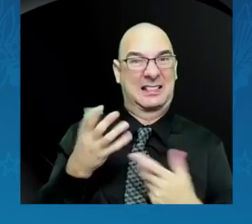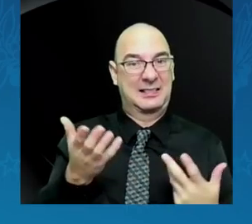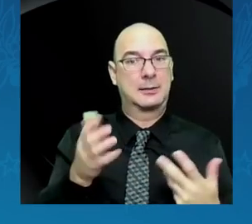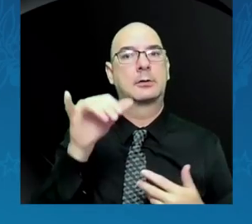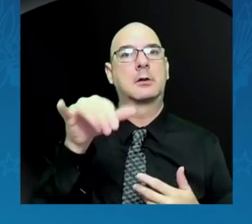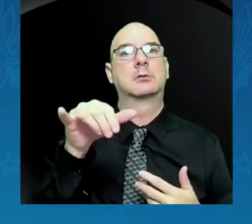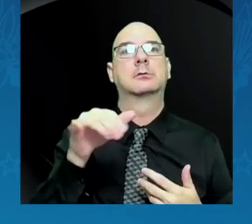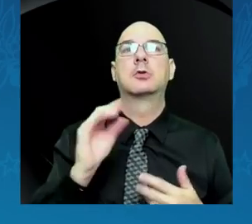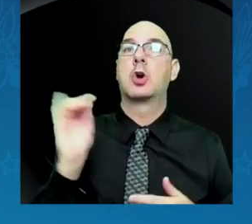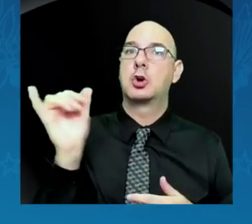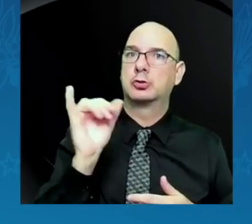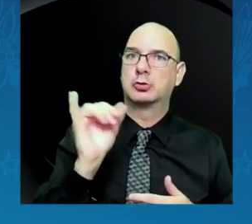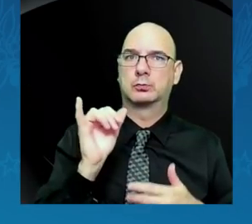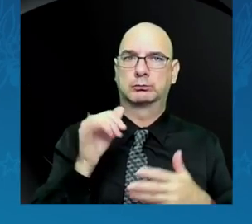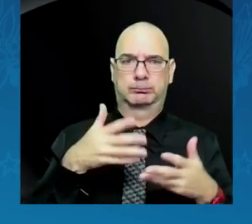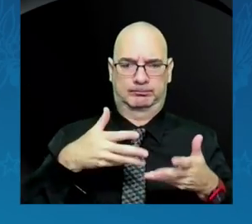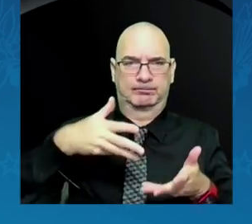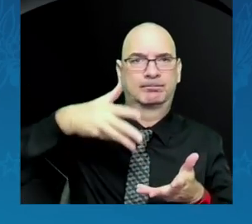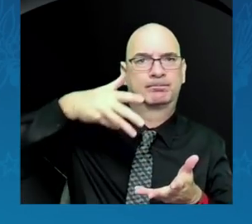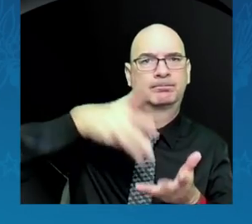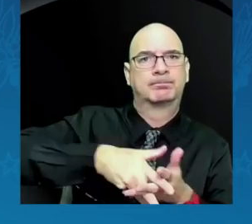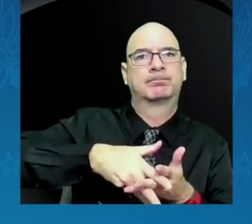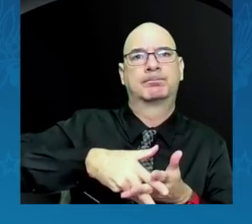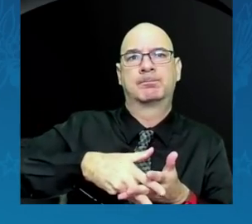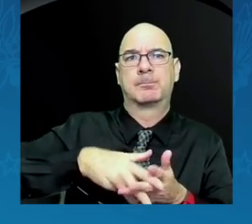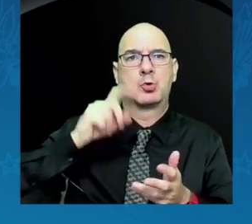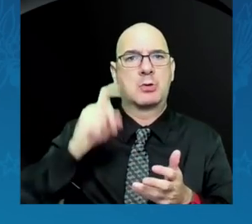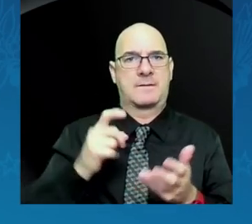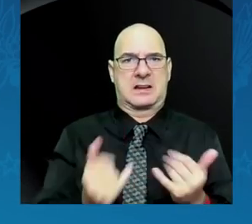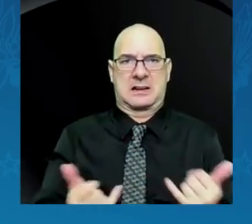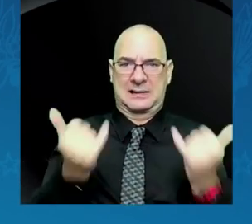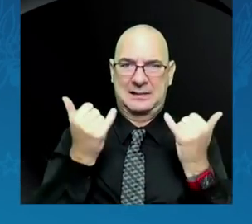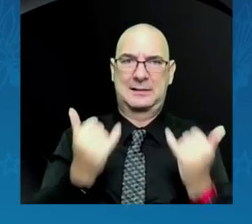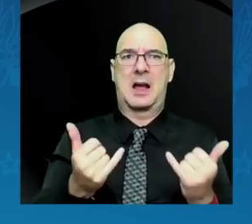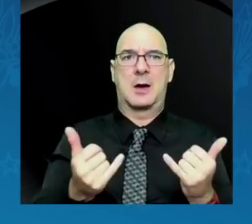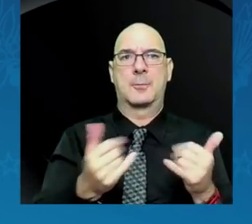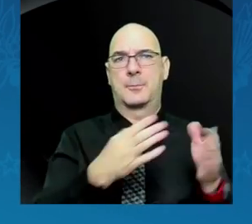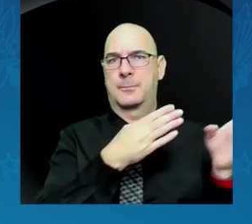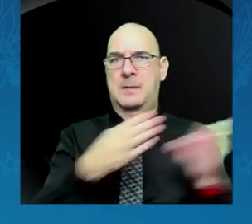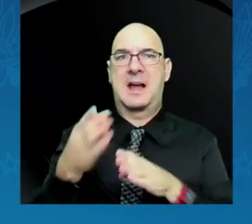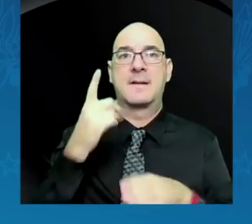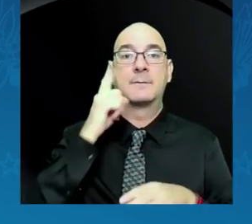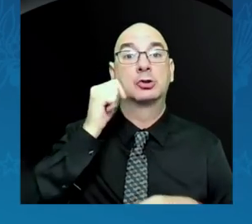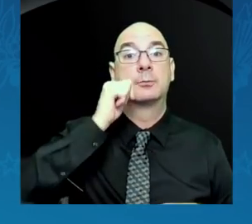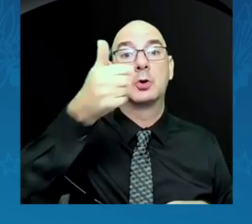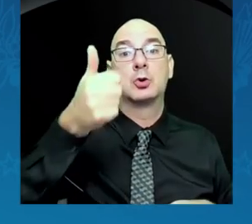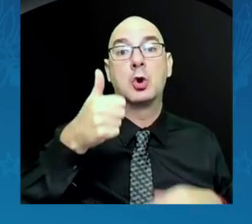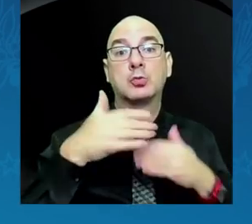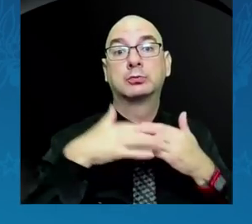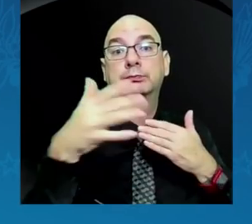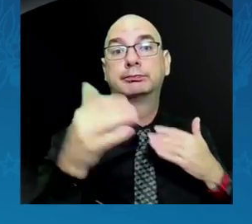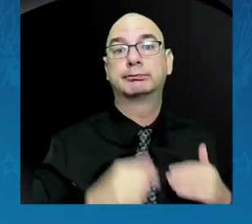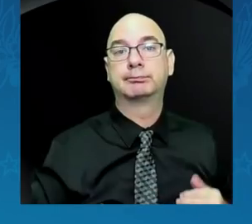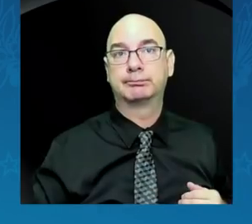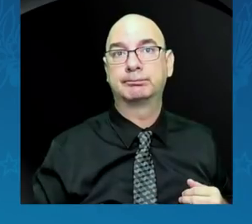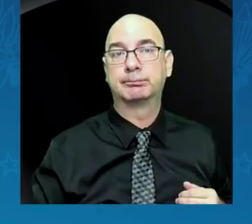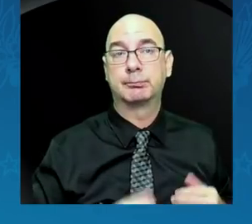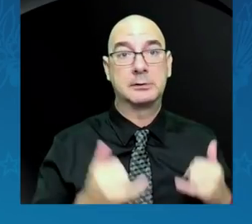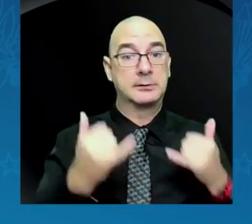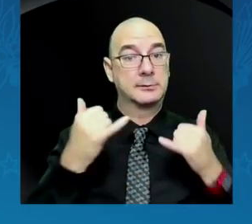do today in preparation for tomorrow. So with that, I'm happy to take any questions.